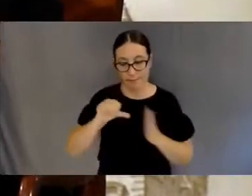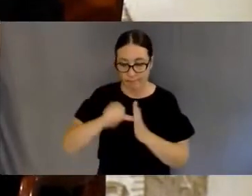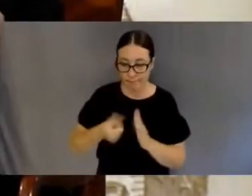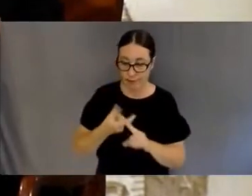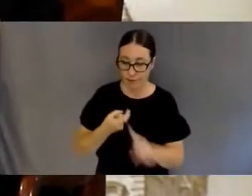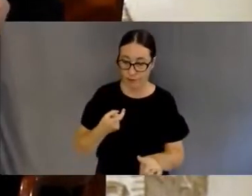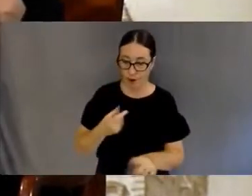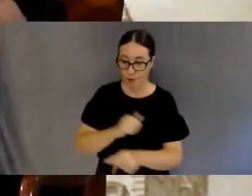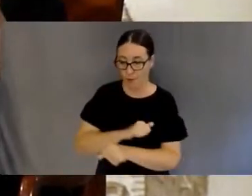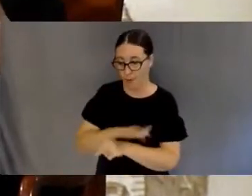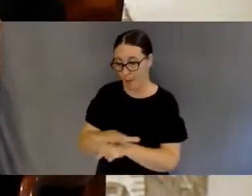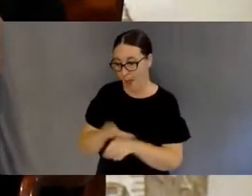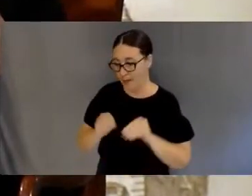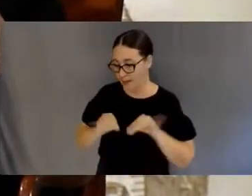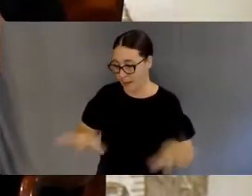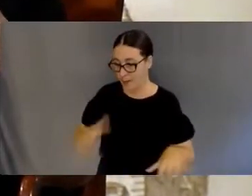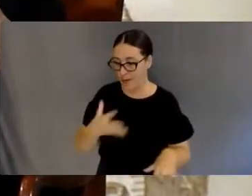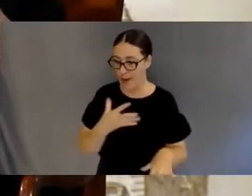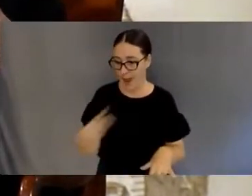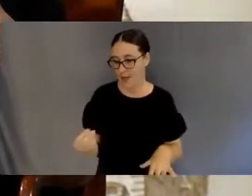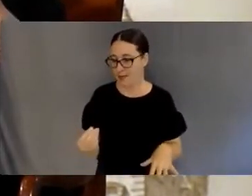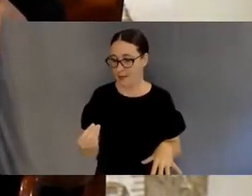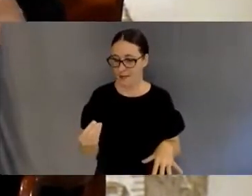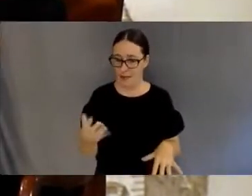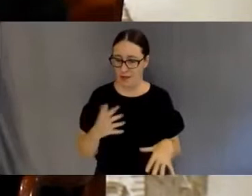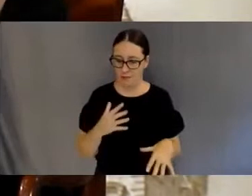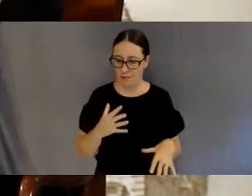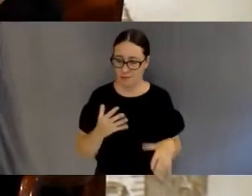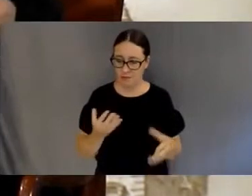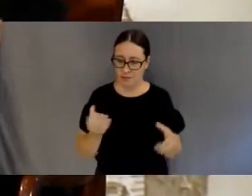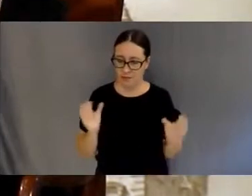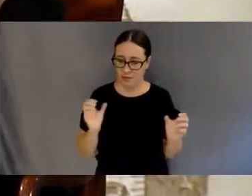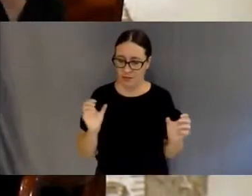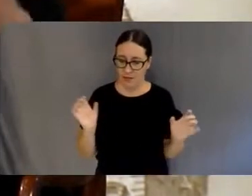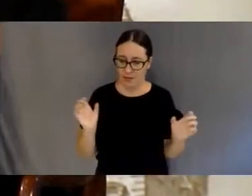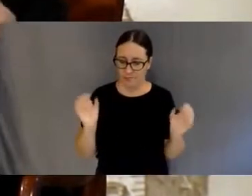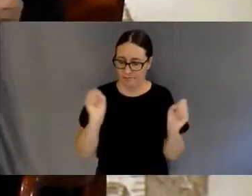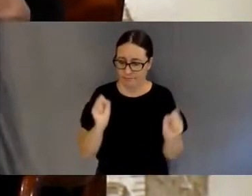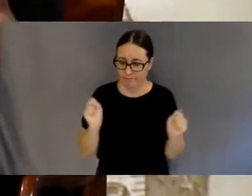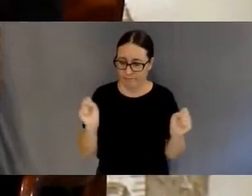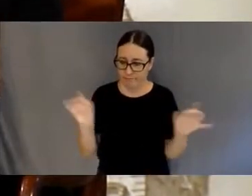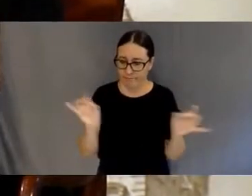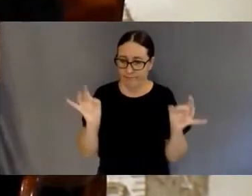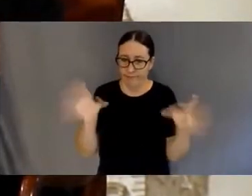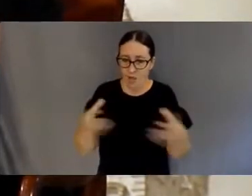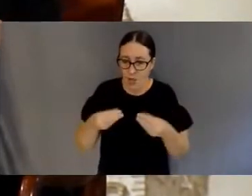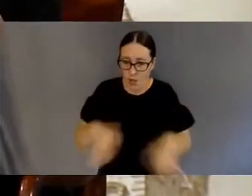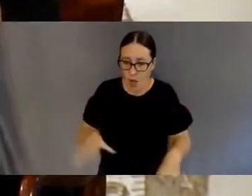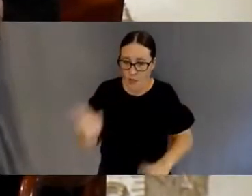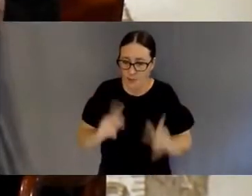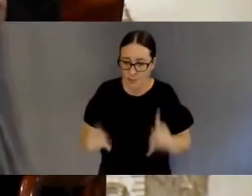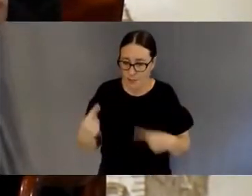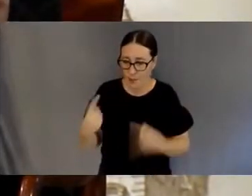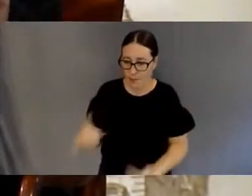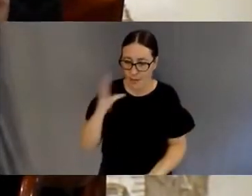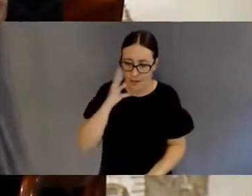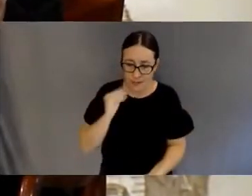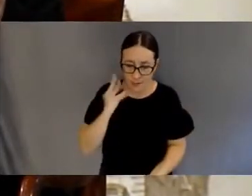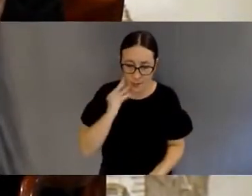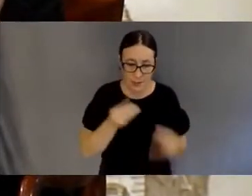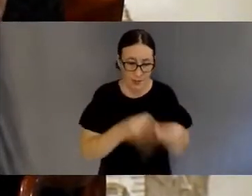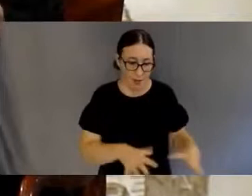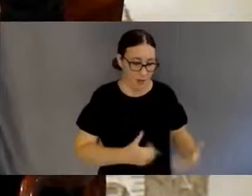the extraordinary loss that people have experienced. Loss of life, loss of jobs, loss of normalcy.